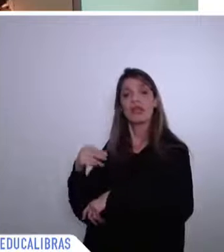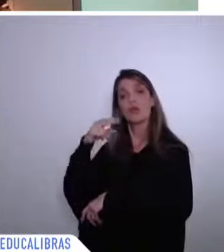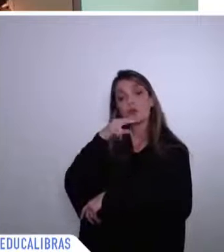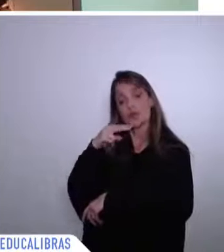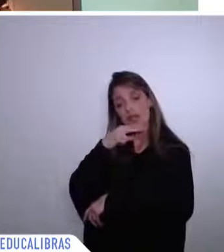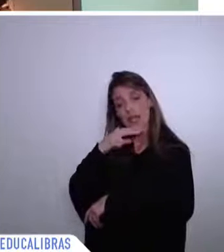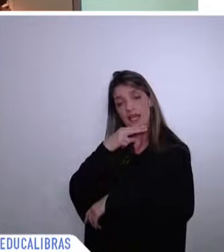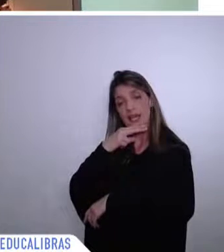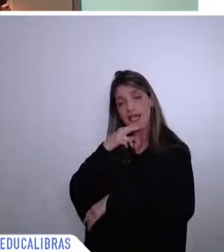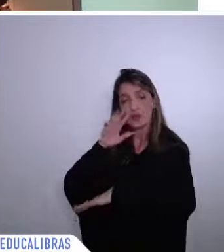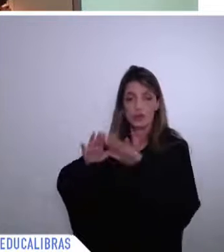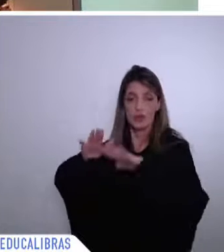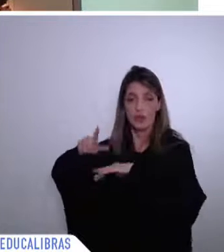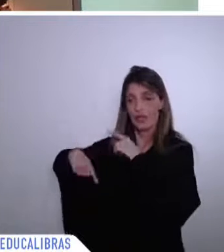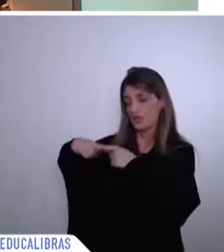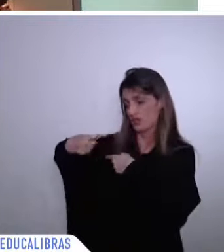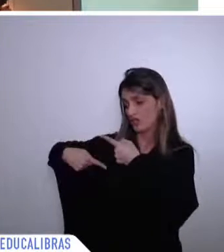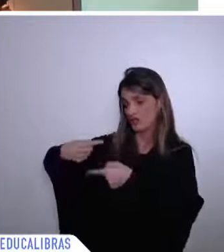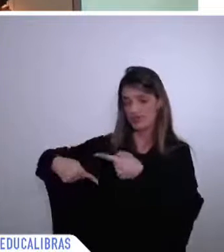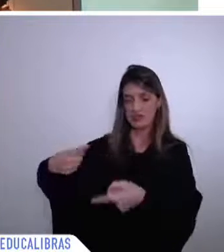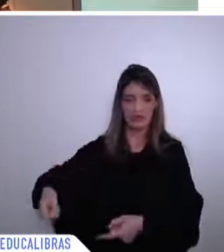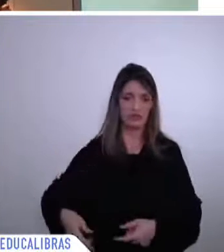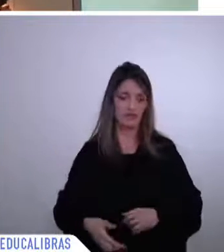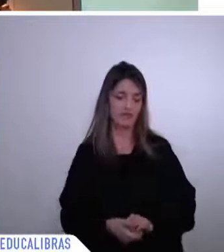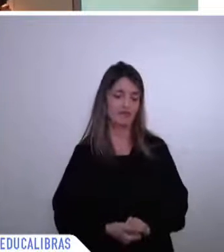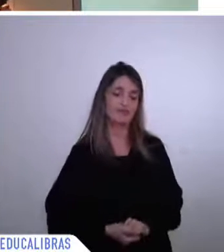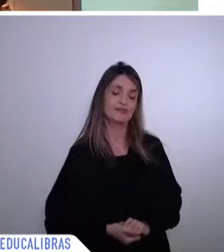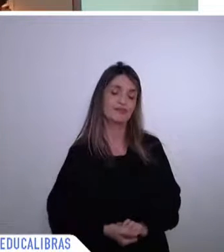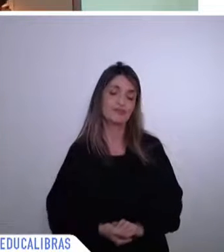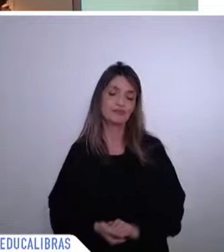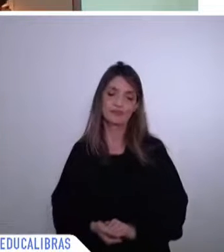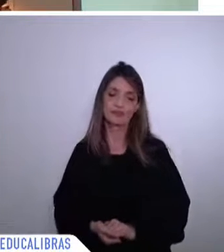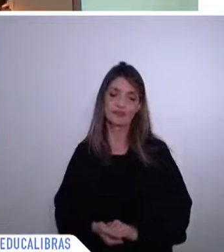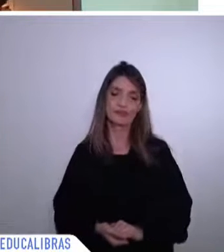termination cycle, different from men.